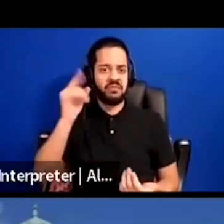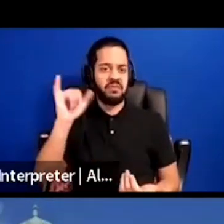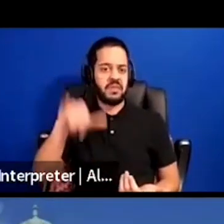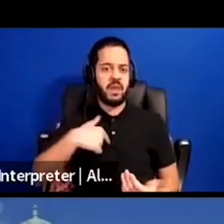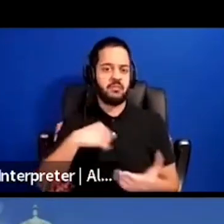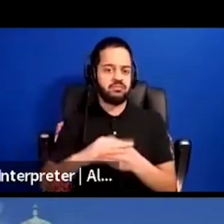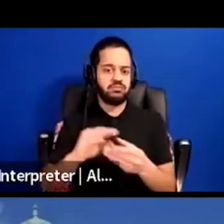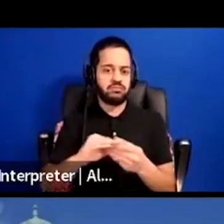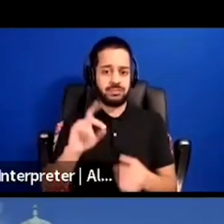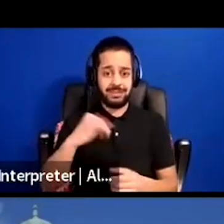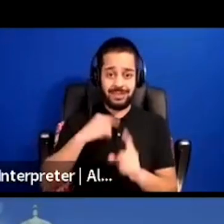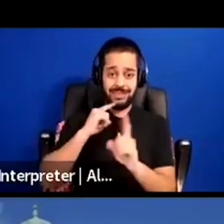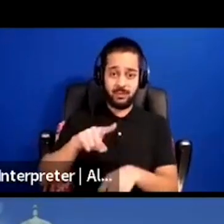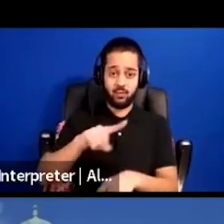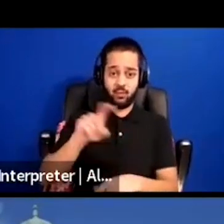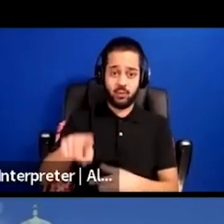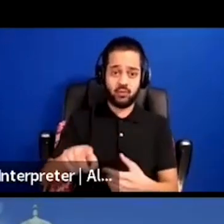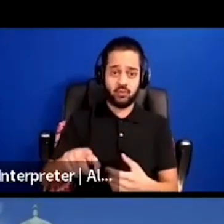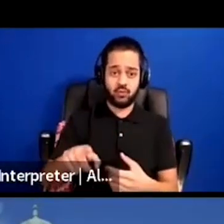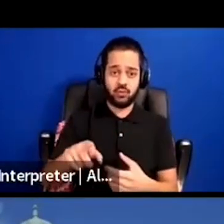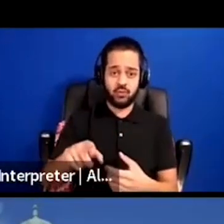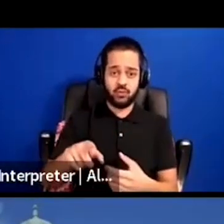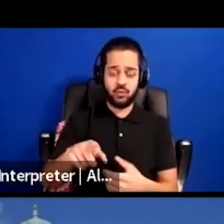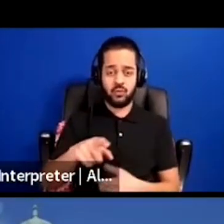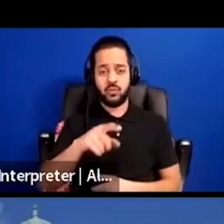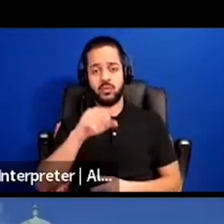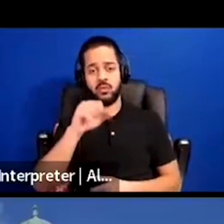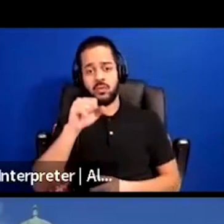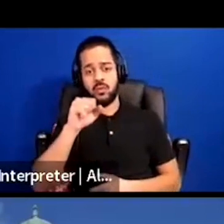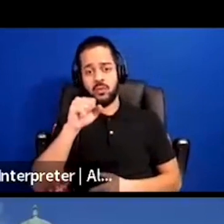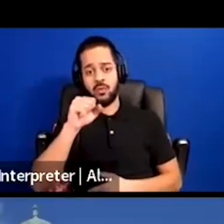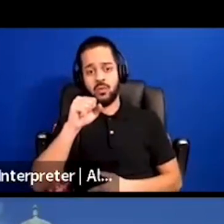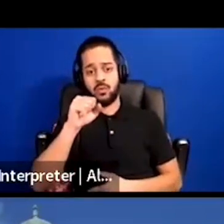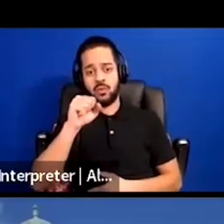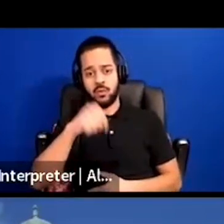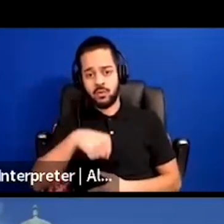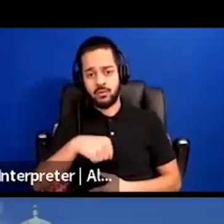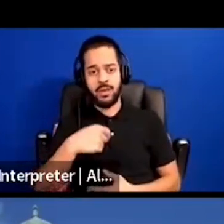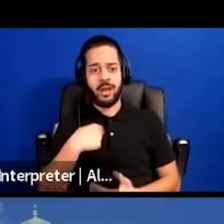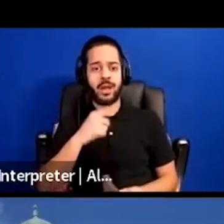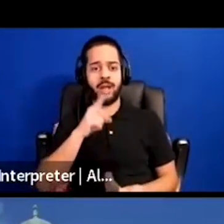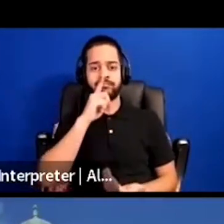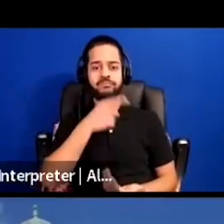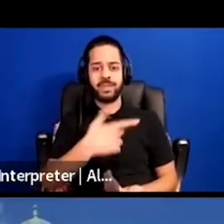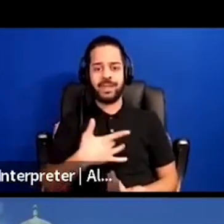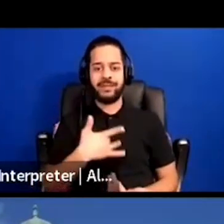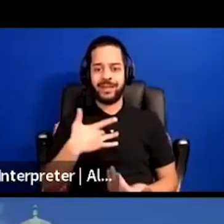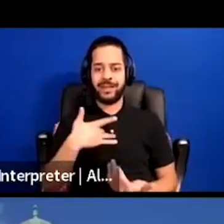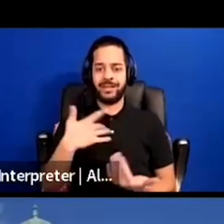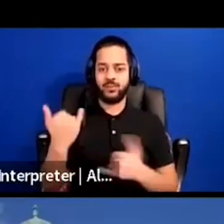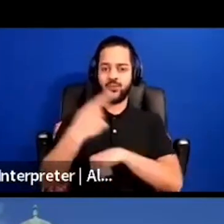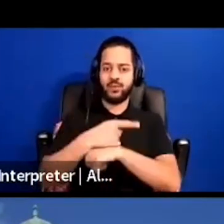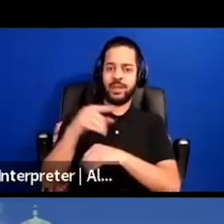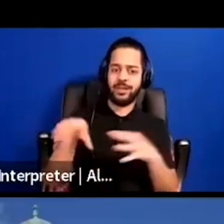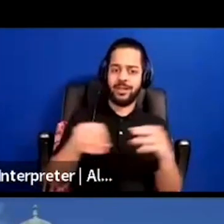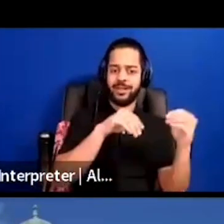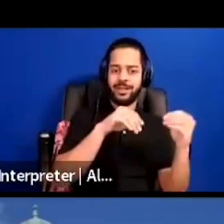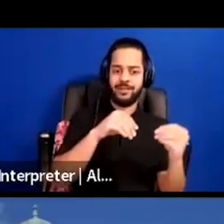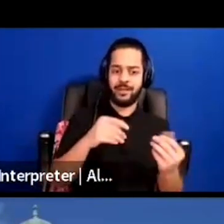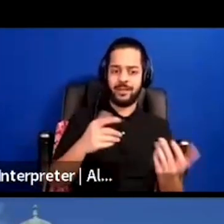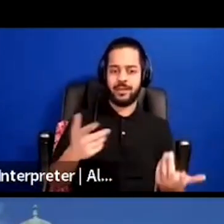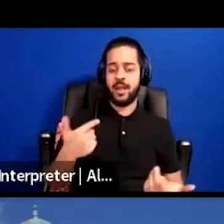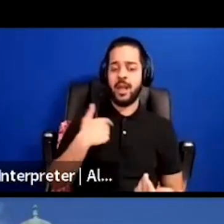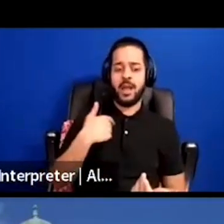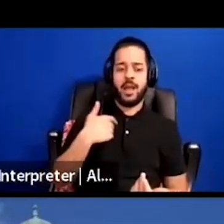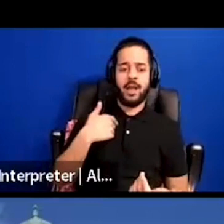Did that Can answer I your question? It answered my question. I don't want you to walk away with that though. I mean, I think, Can and I know we I don't figured have it's time.